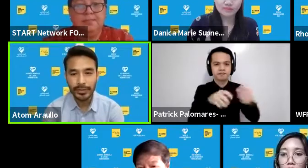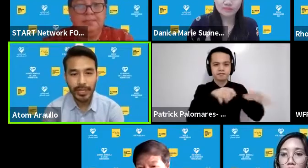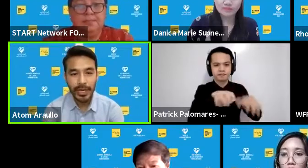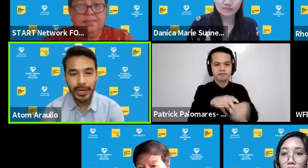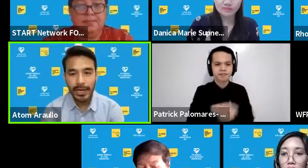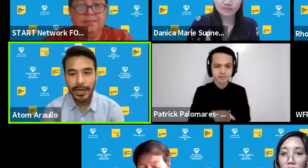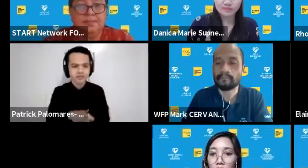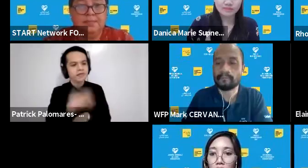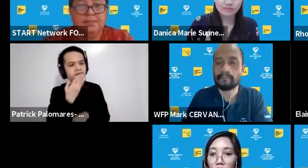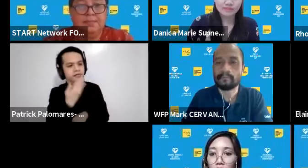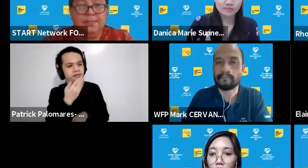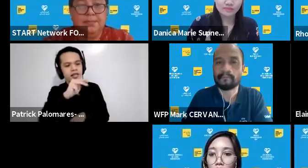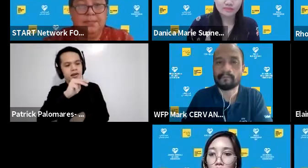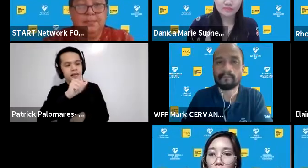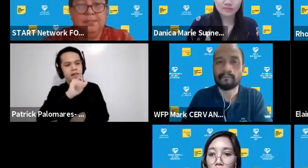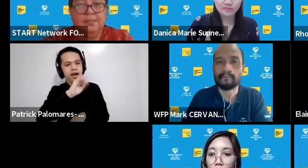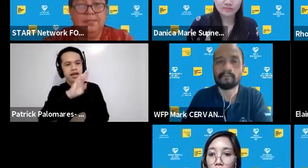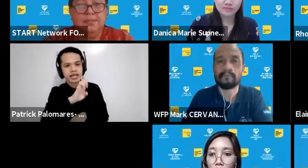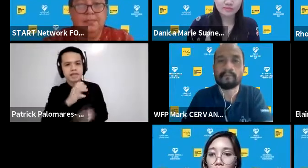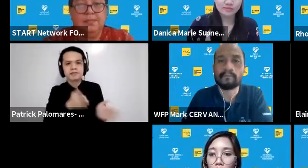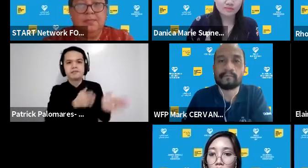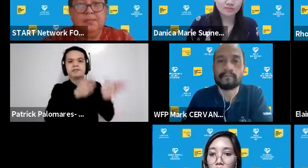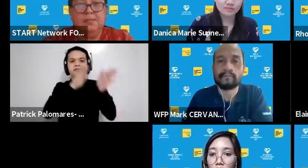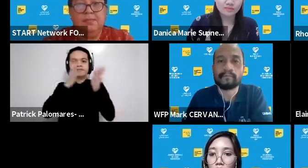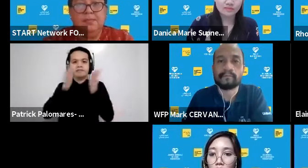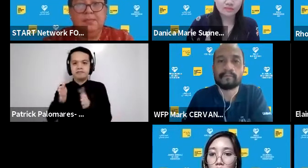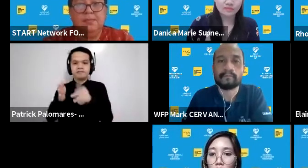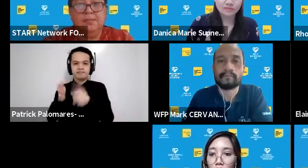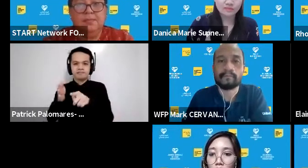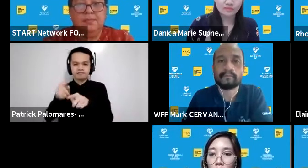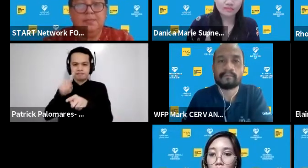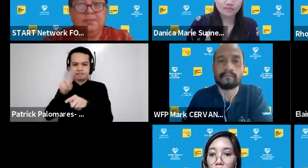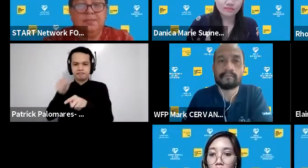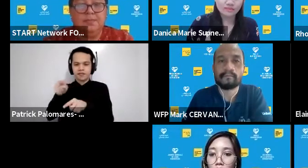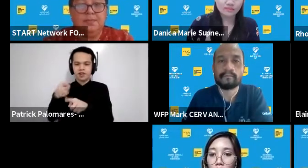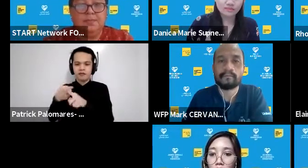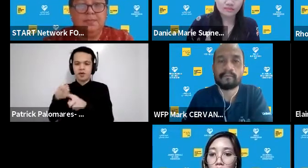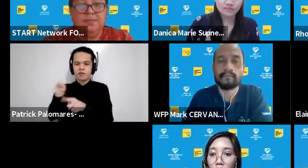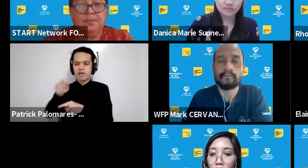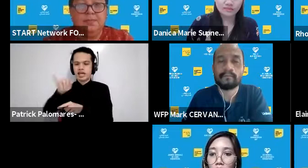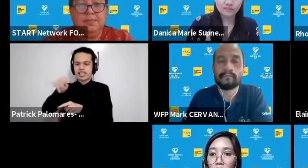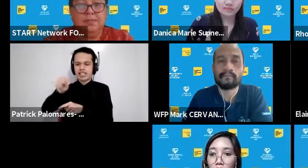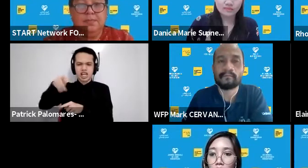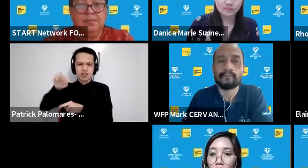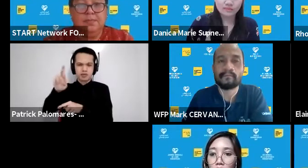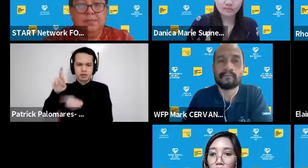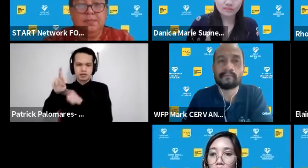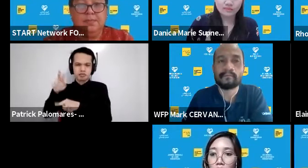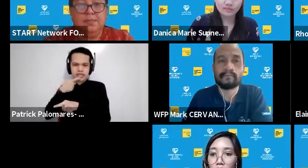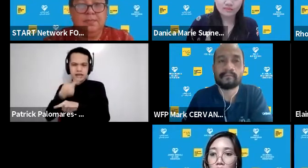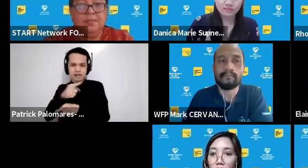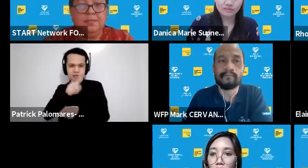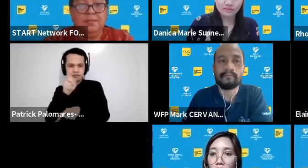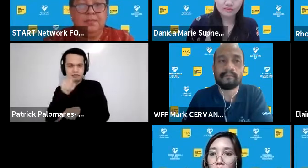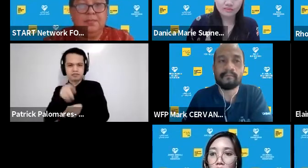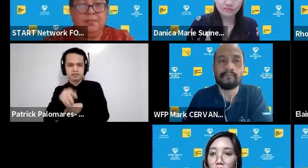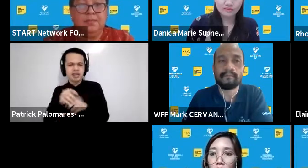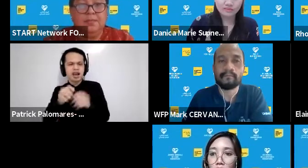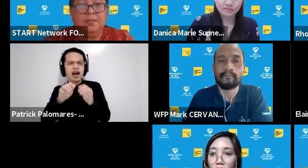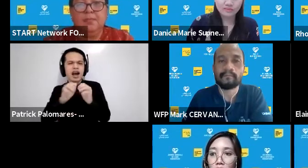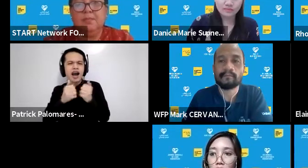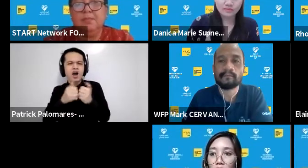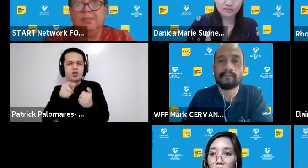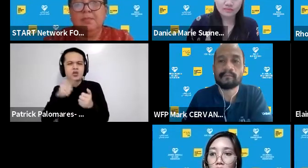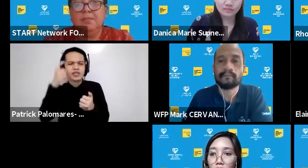Thank you, Marie. Our next question is from Jasper Nukum. How do you think